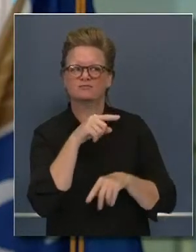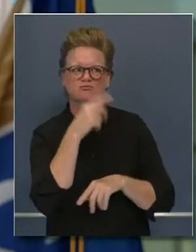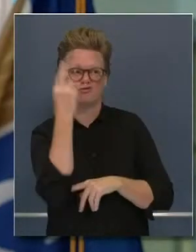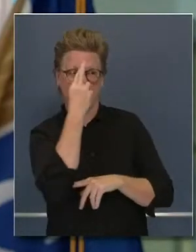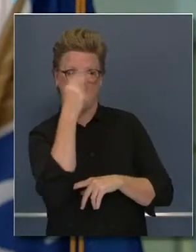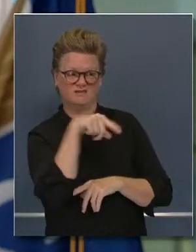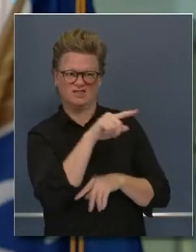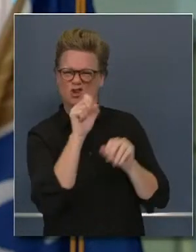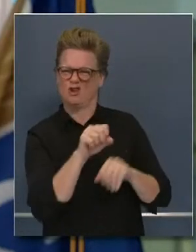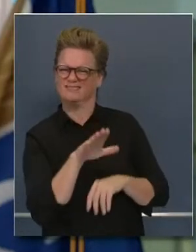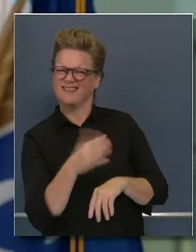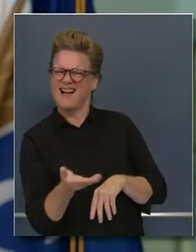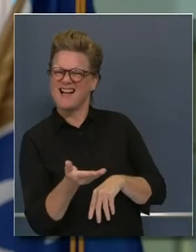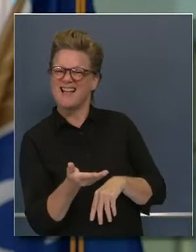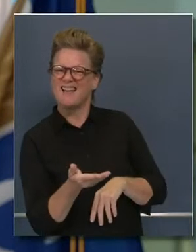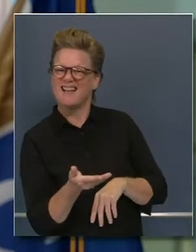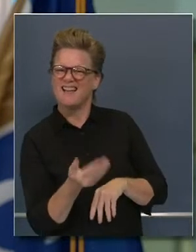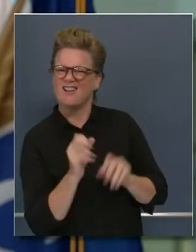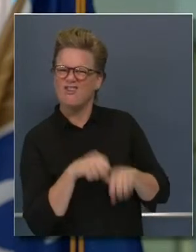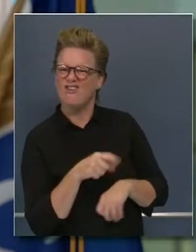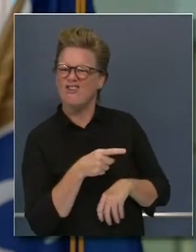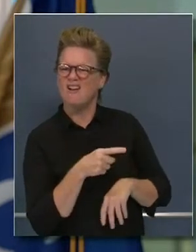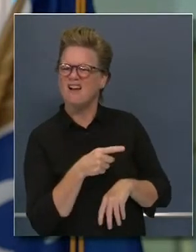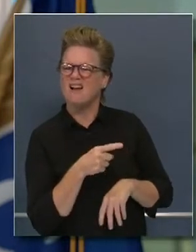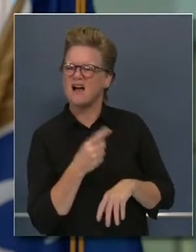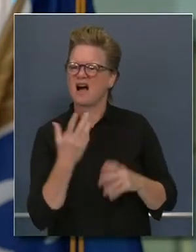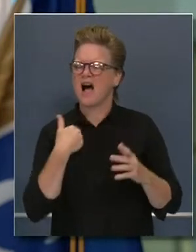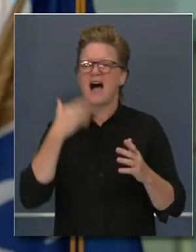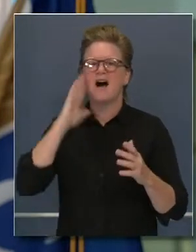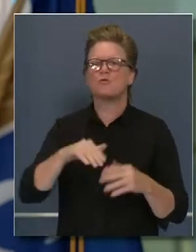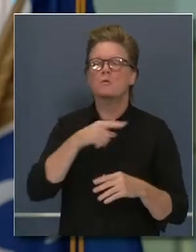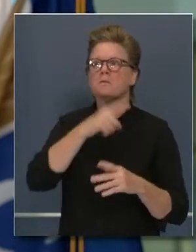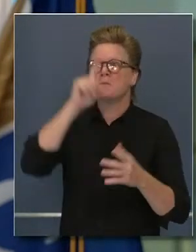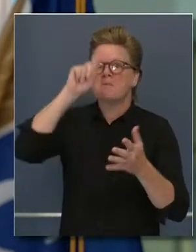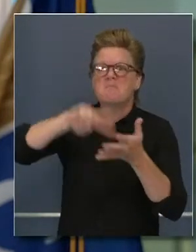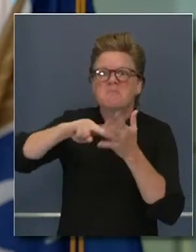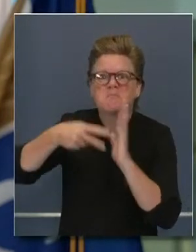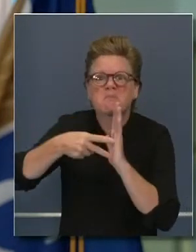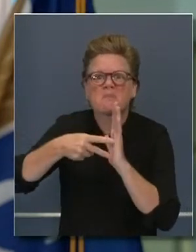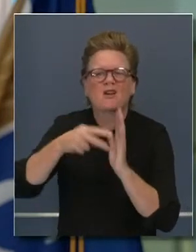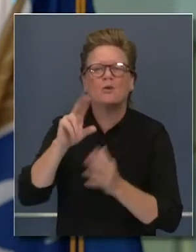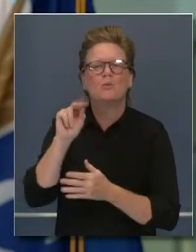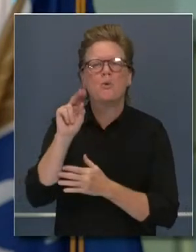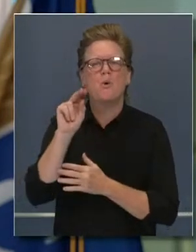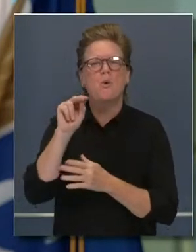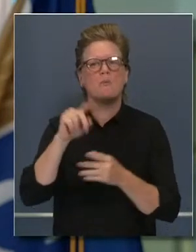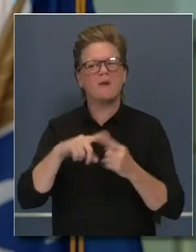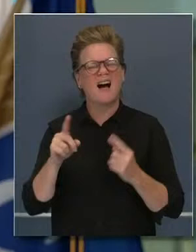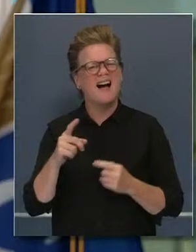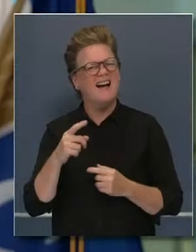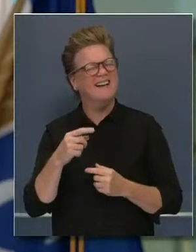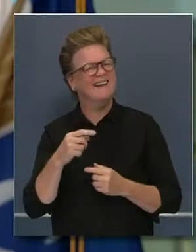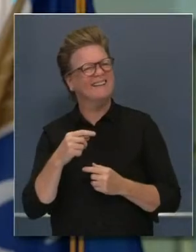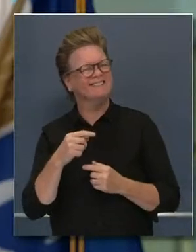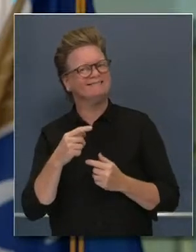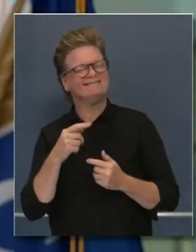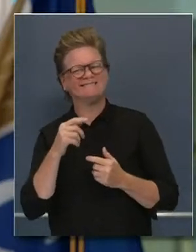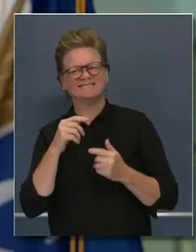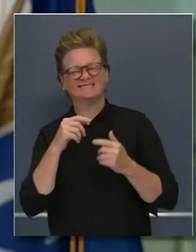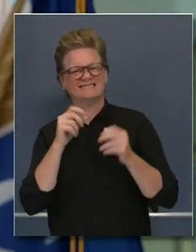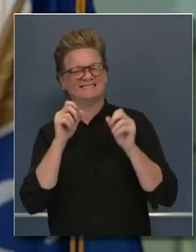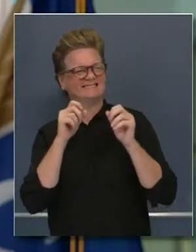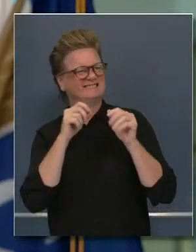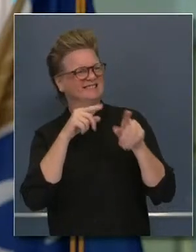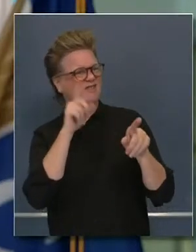anyone that organizes these events, but it may be the outcome when you organize an event that grows larger than